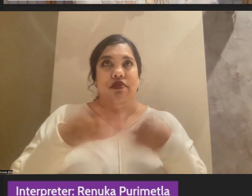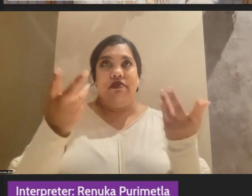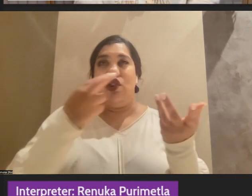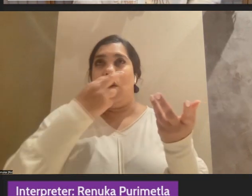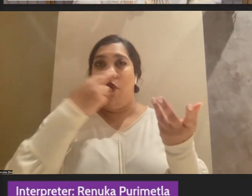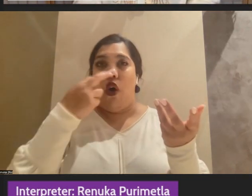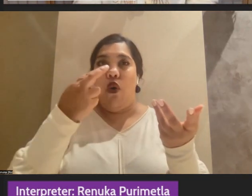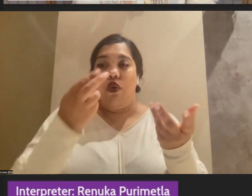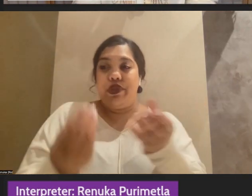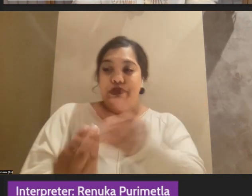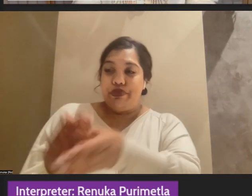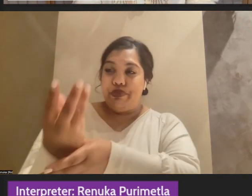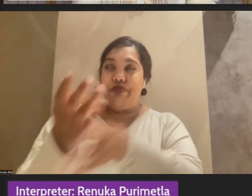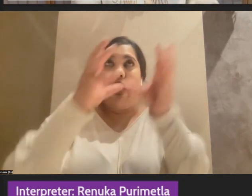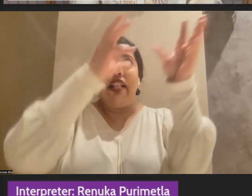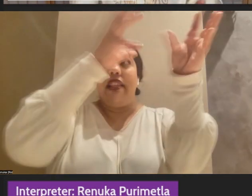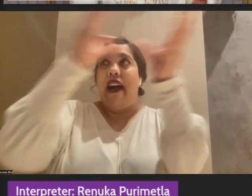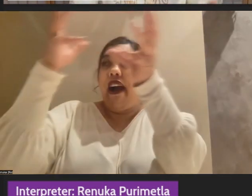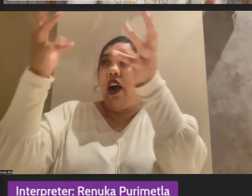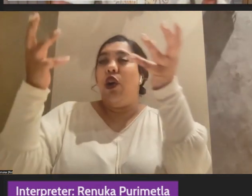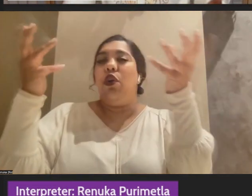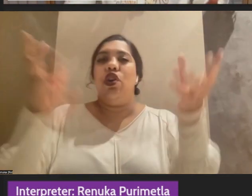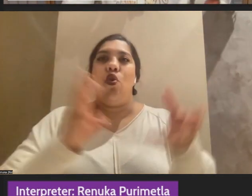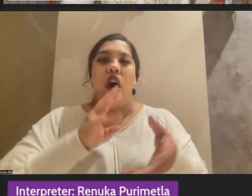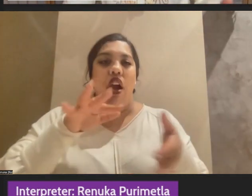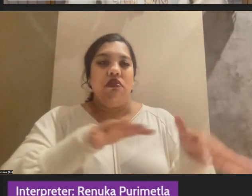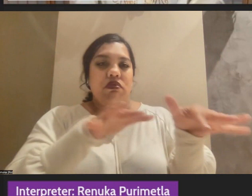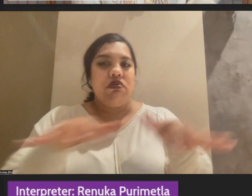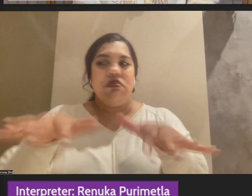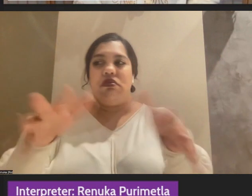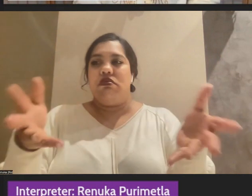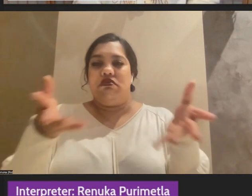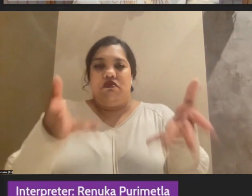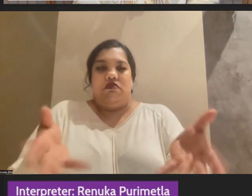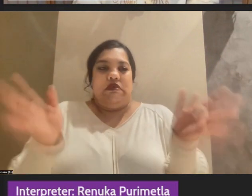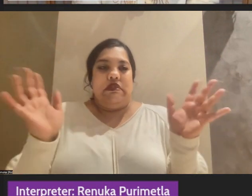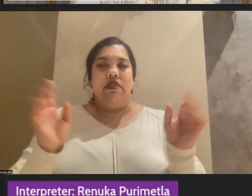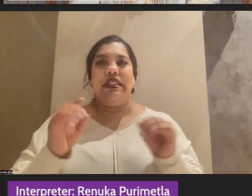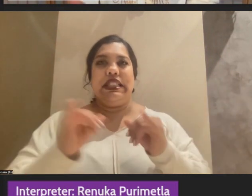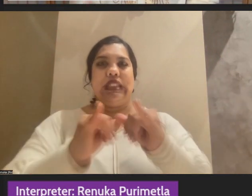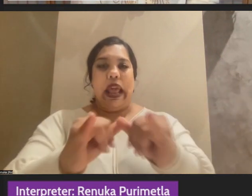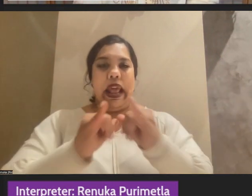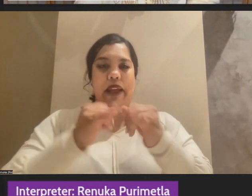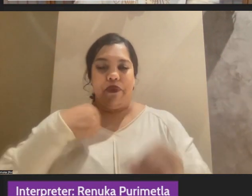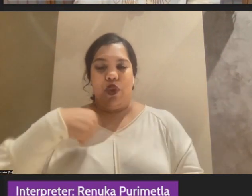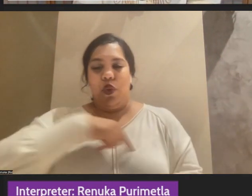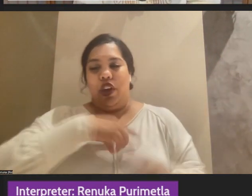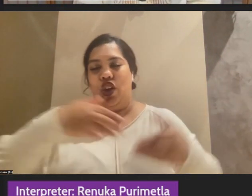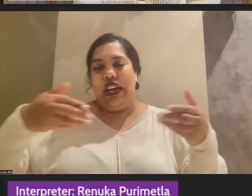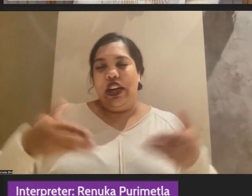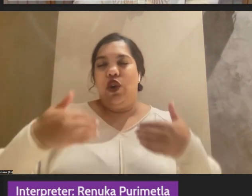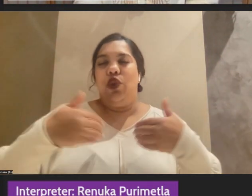Same for us. We are here to be the fullest expression of ourselves. The rose need not try